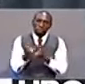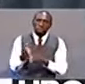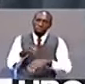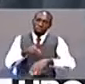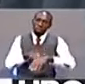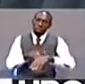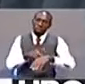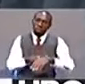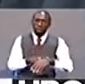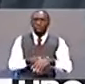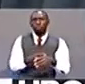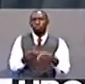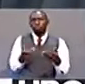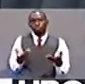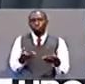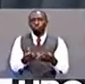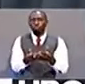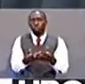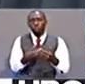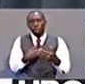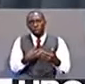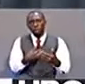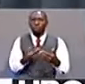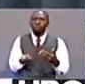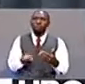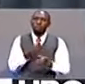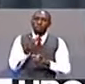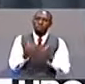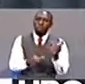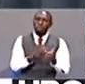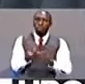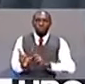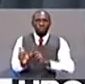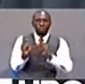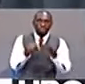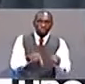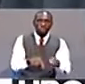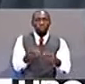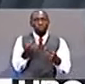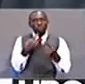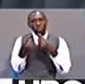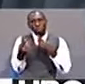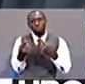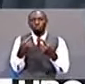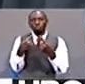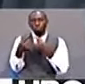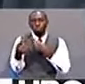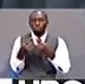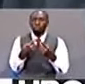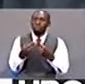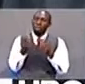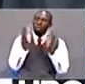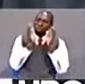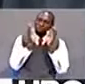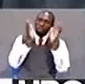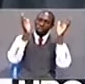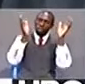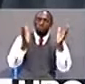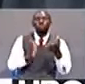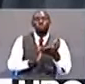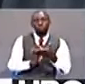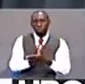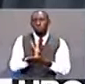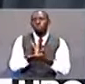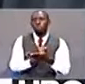to enable that people give contributions and tribute to the late Bishop. He